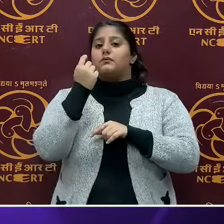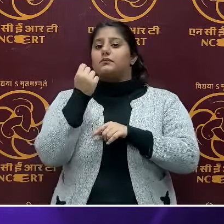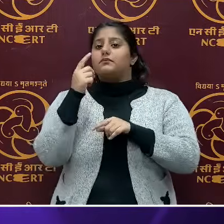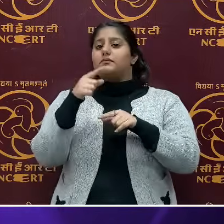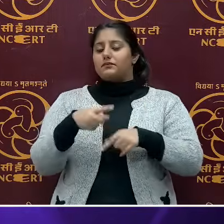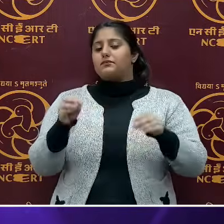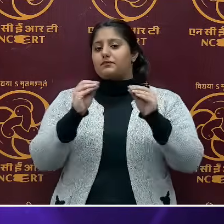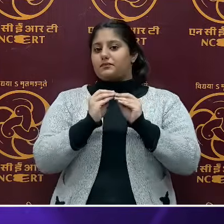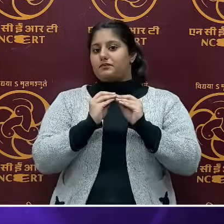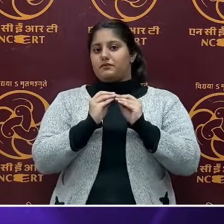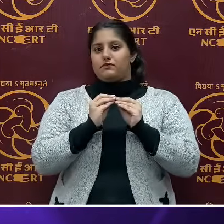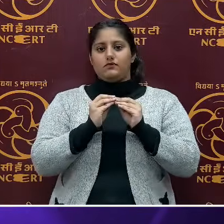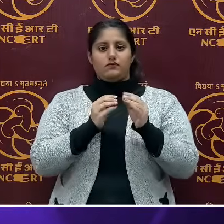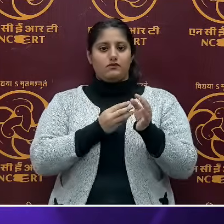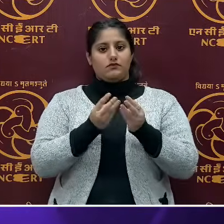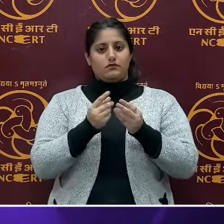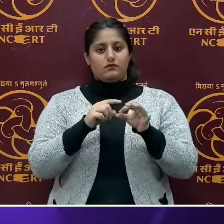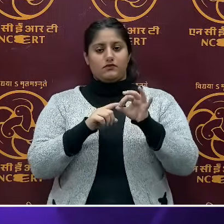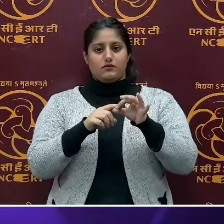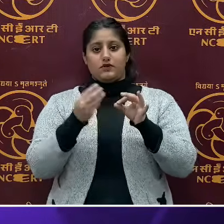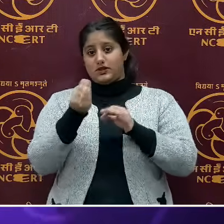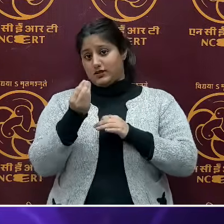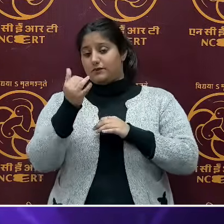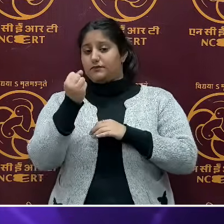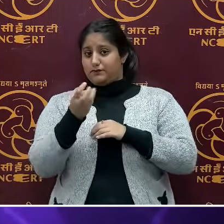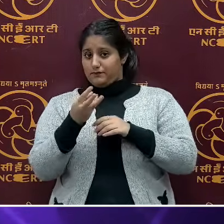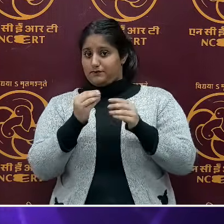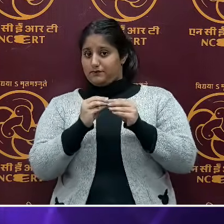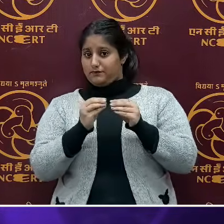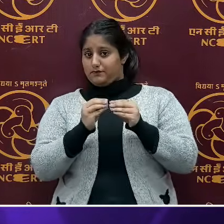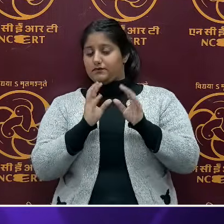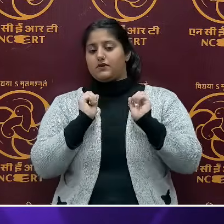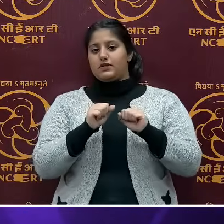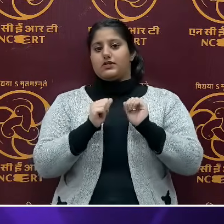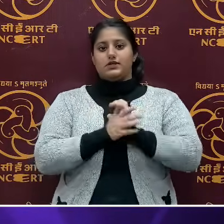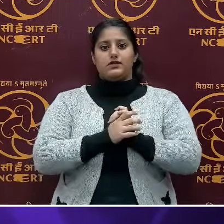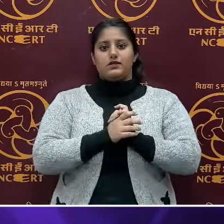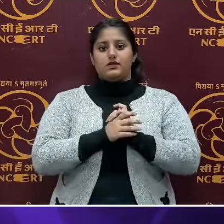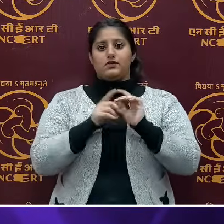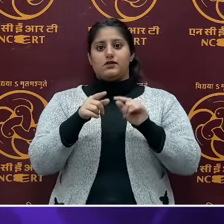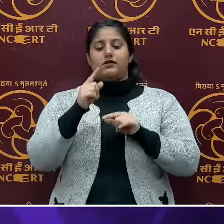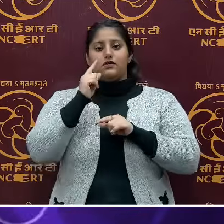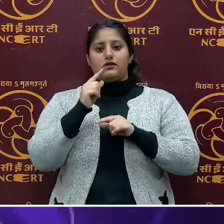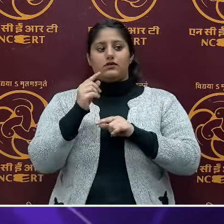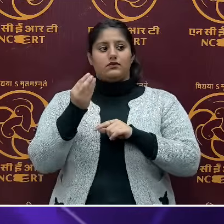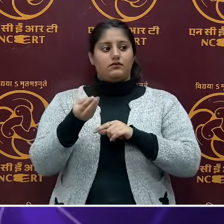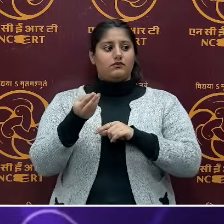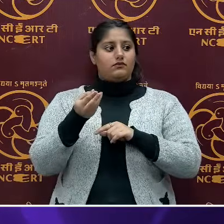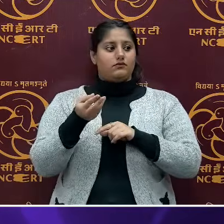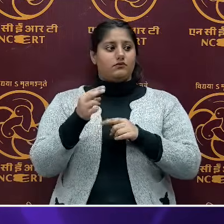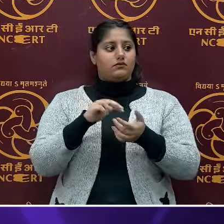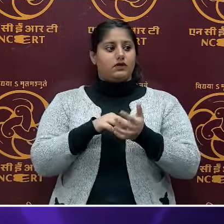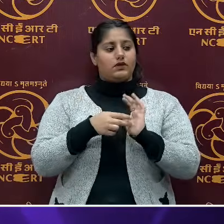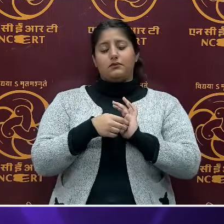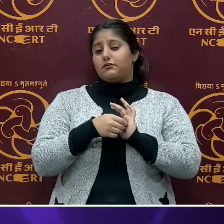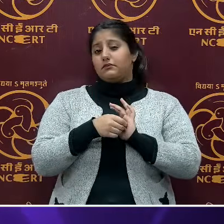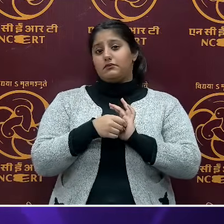better way. Some numericals? Yes. Okay, great. So ratio basis. That means